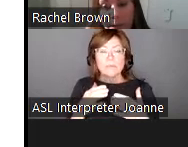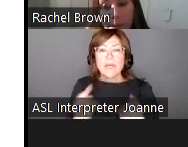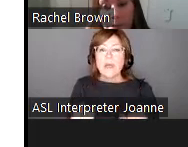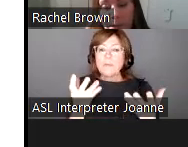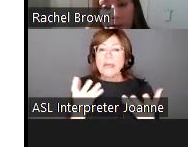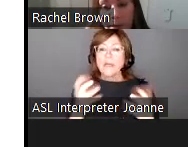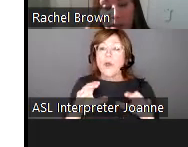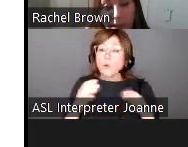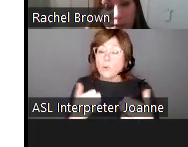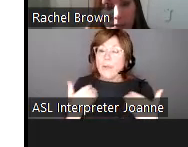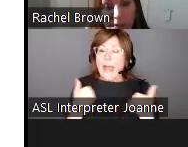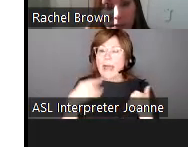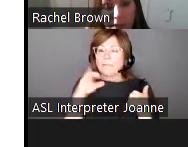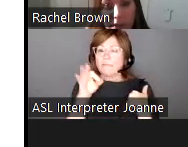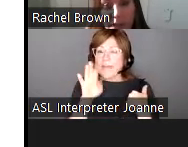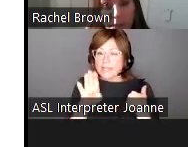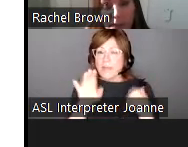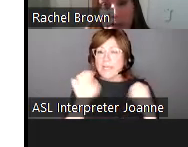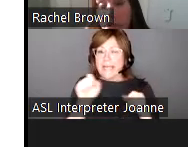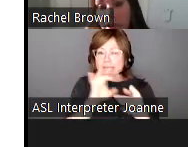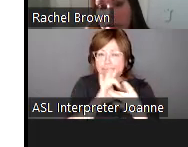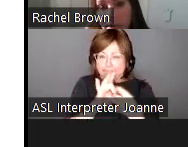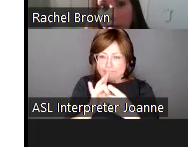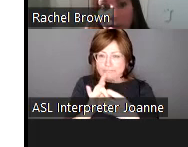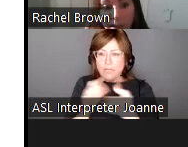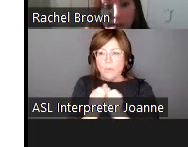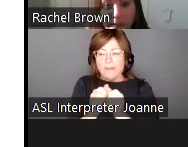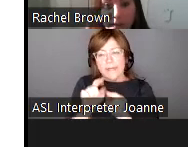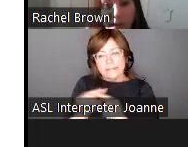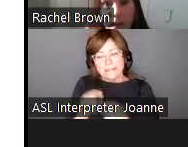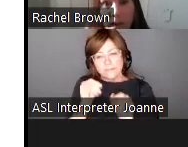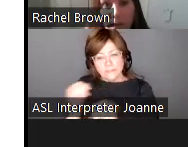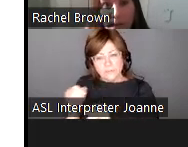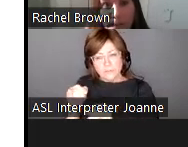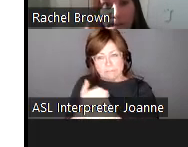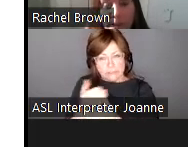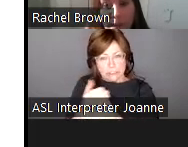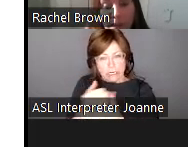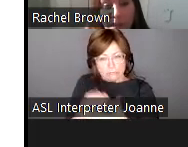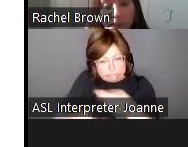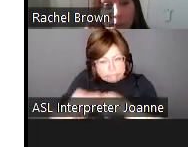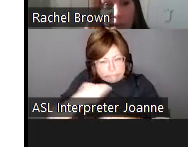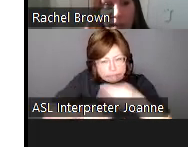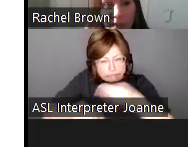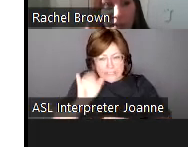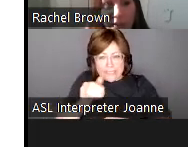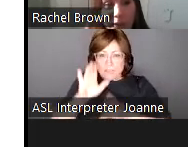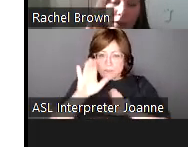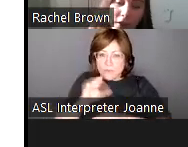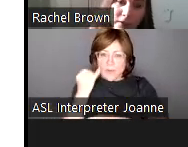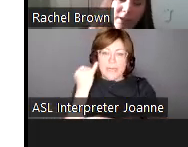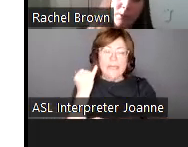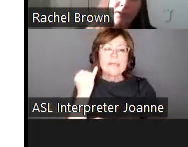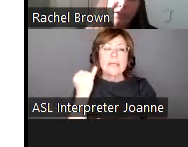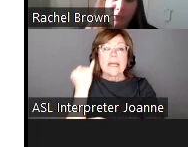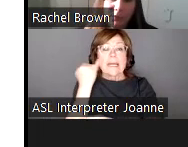Facebook groups where you can connect with different individuals and share different things. So I think it's a great idea if you're